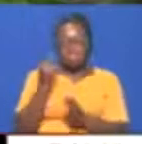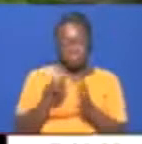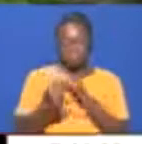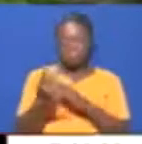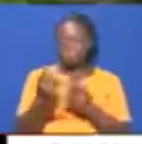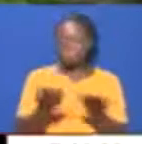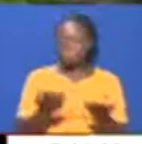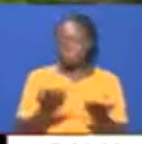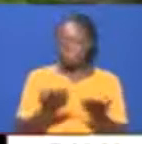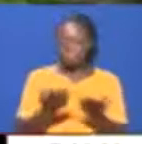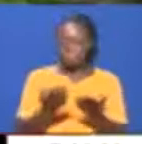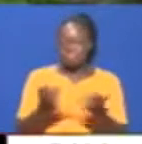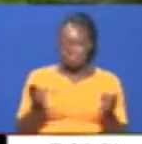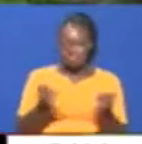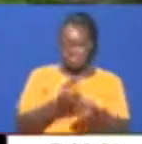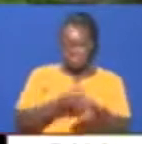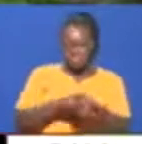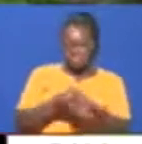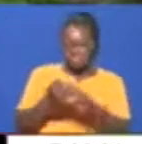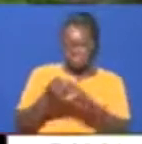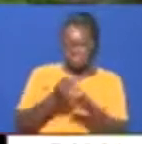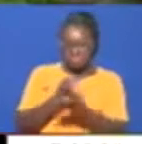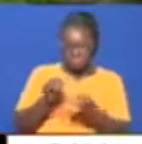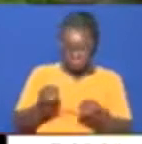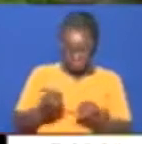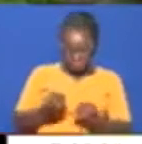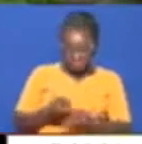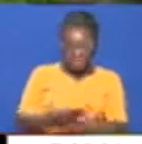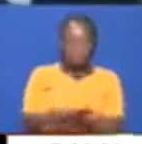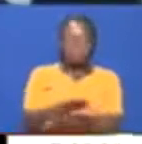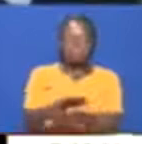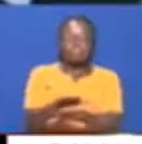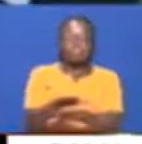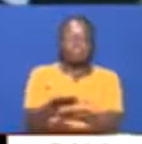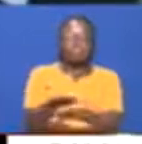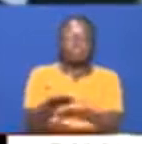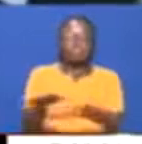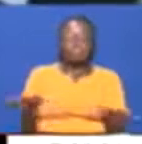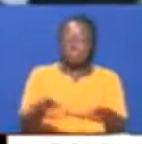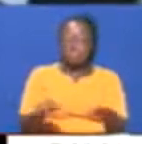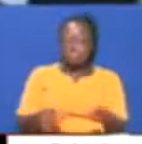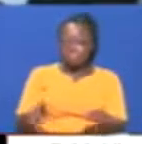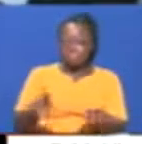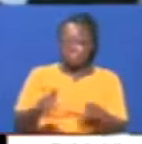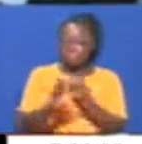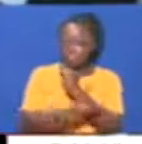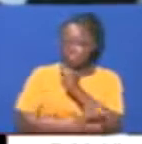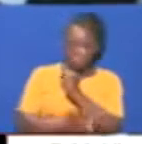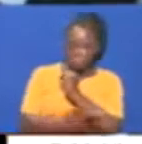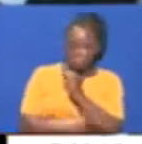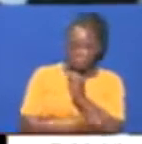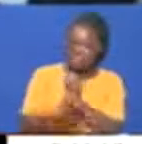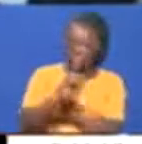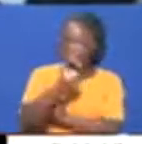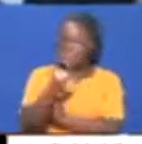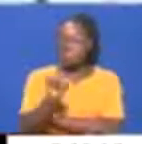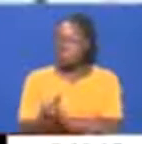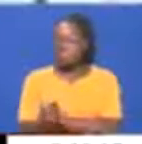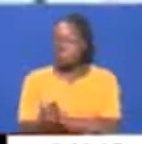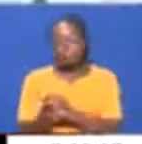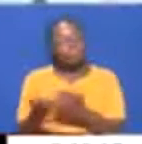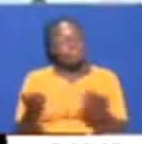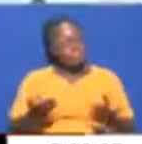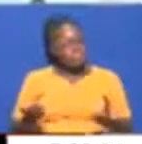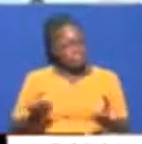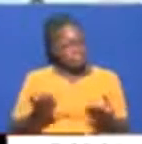matter of time before there is a wider spread of this virus in the country. The question is whether it